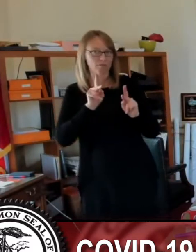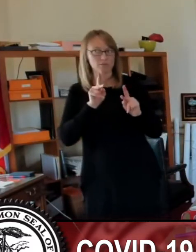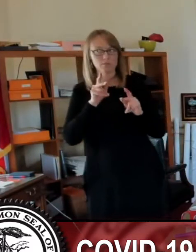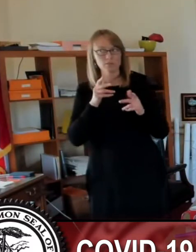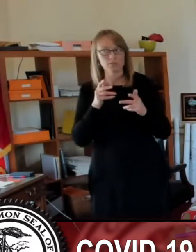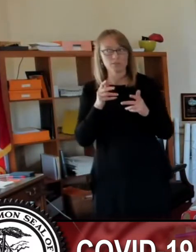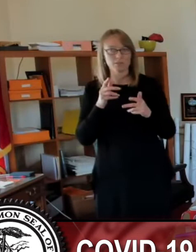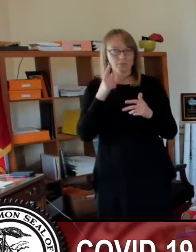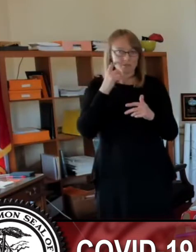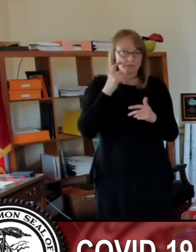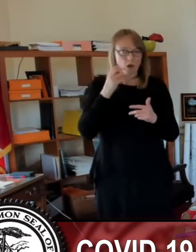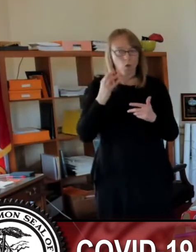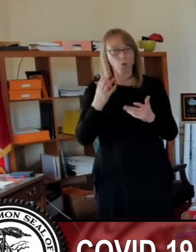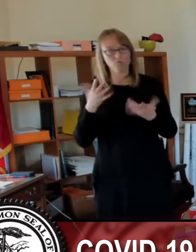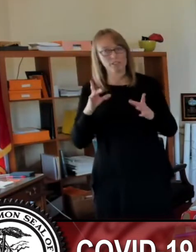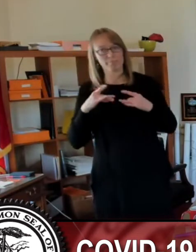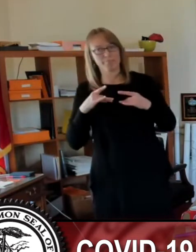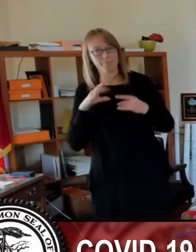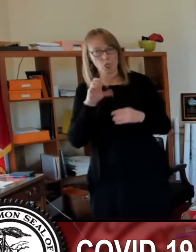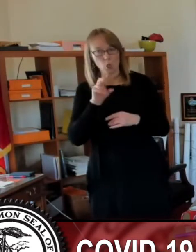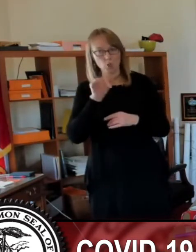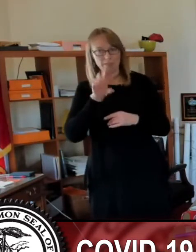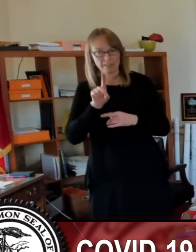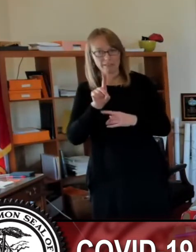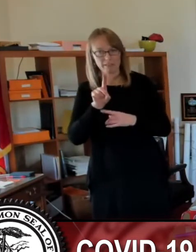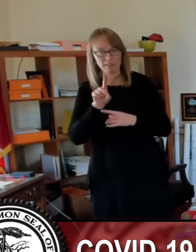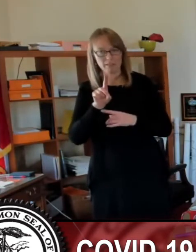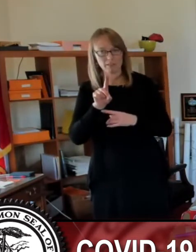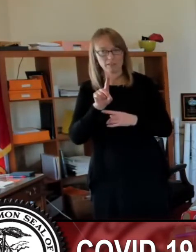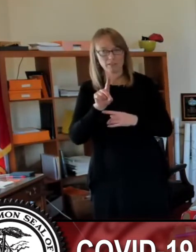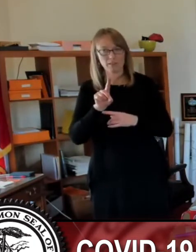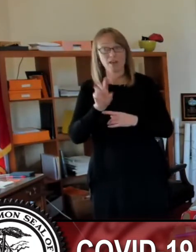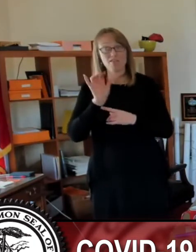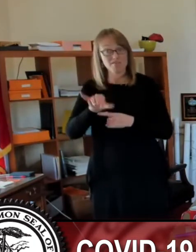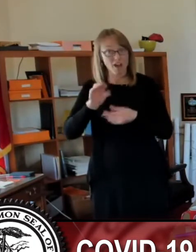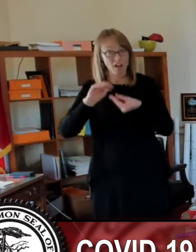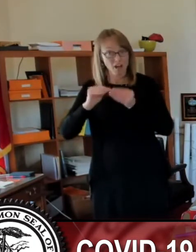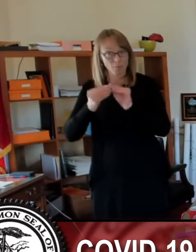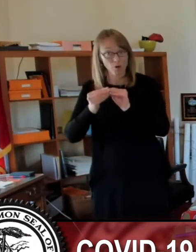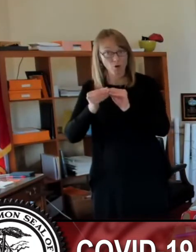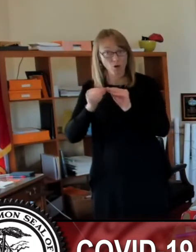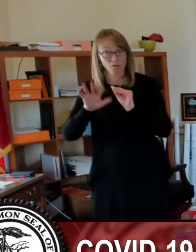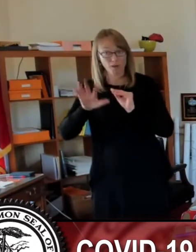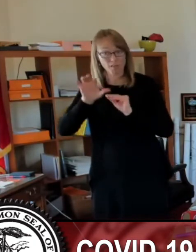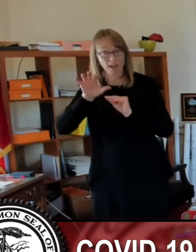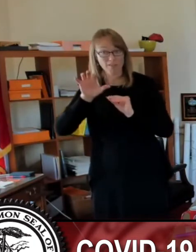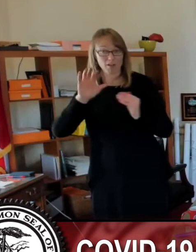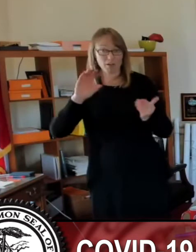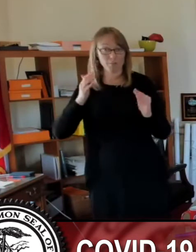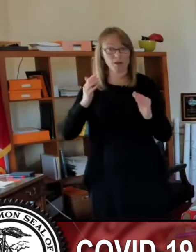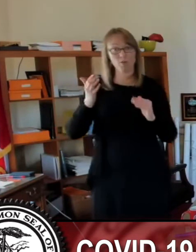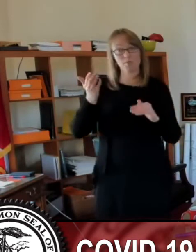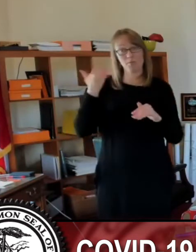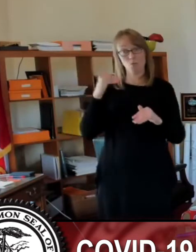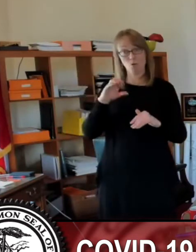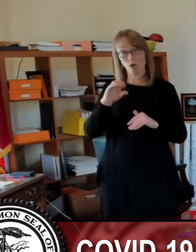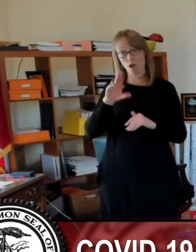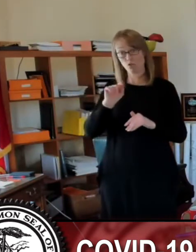just a couple of days ago. And that compares with, let's see here, on October